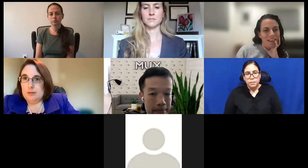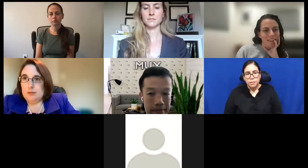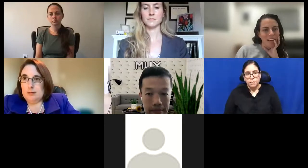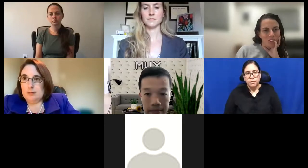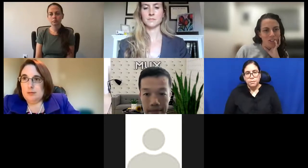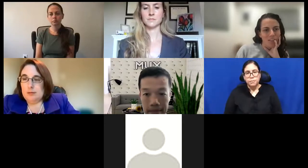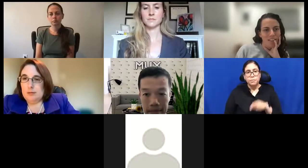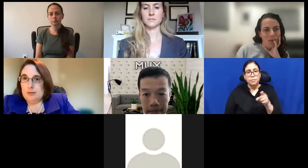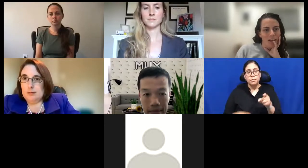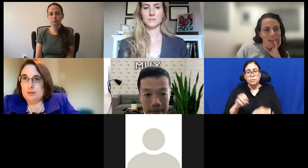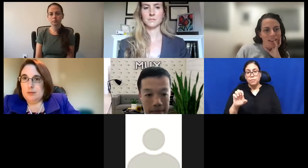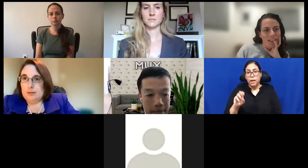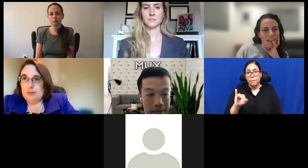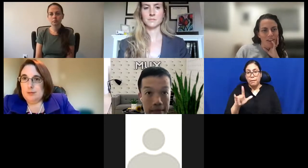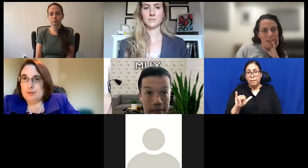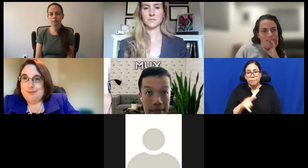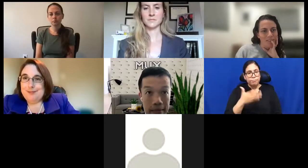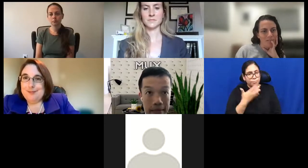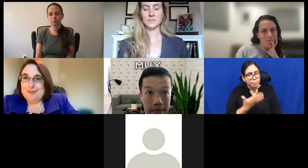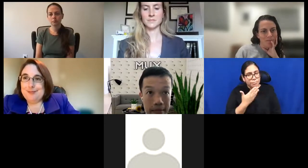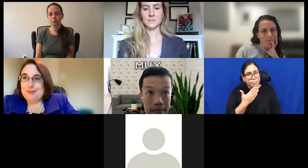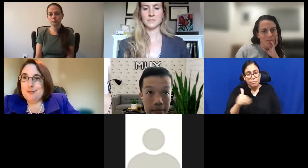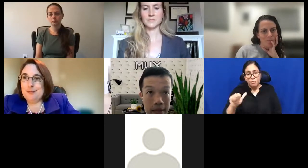Thanks, Yen. Ashley, do you have anything you want to add on?